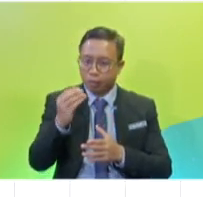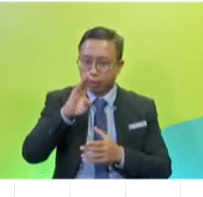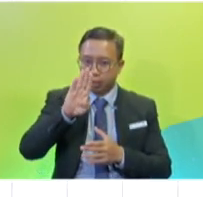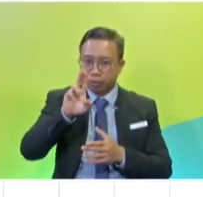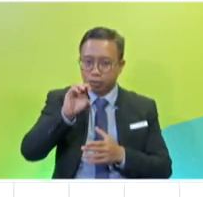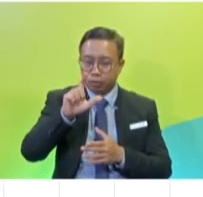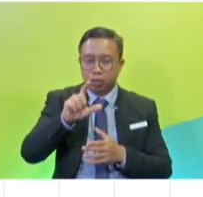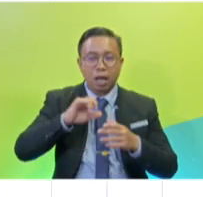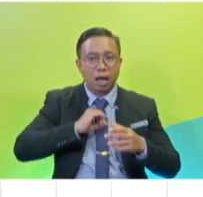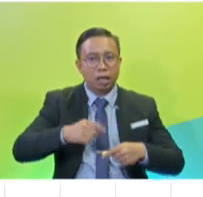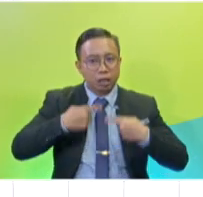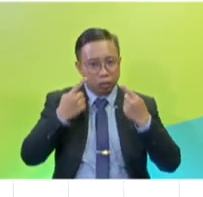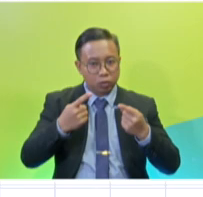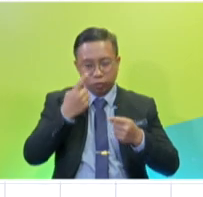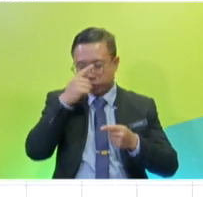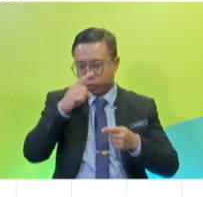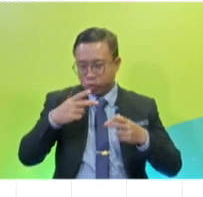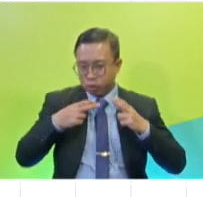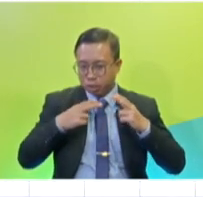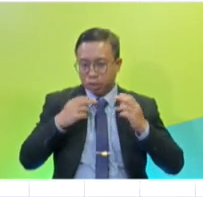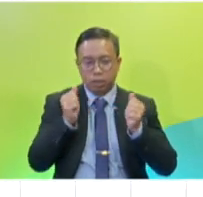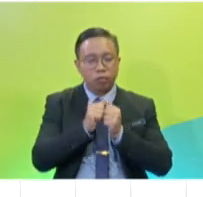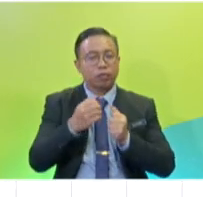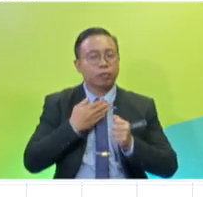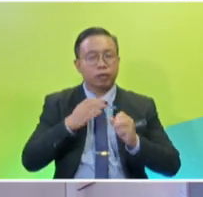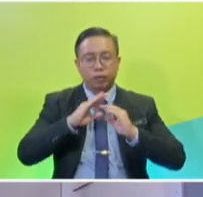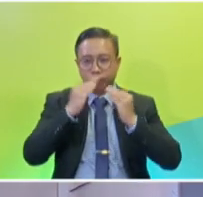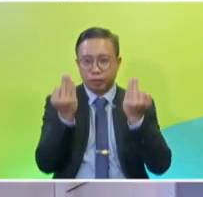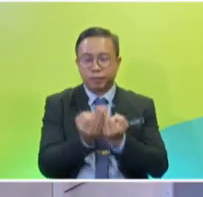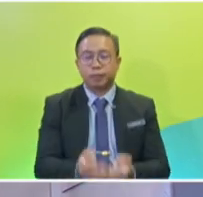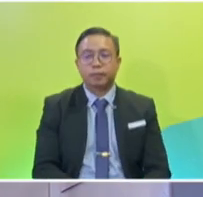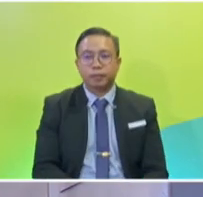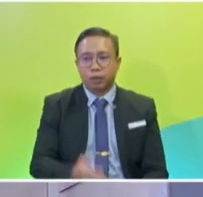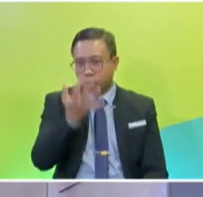I go for the day with my family. Okay, so the question is,